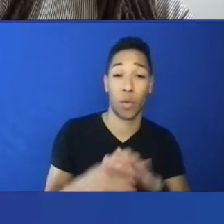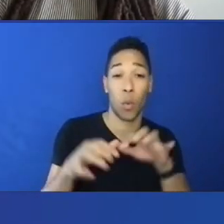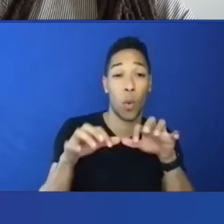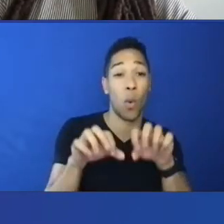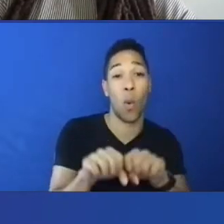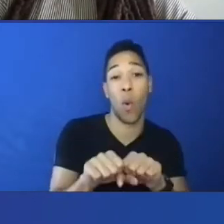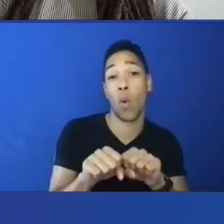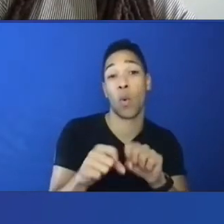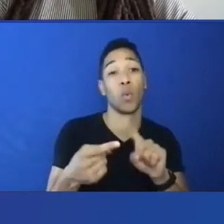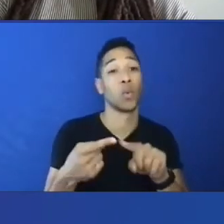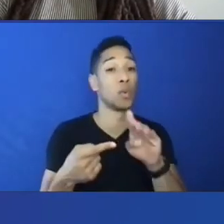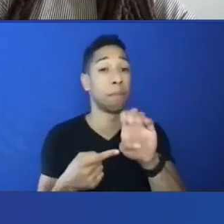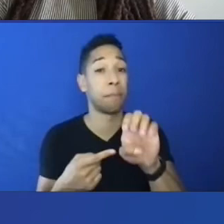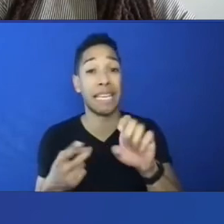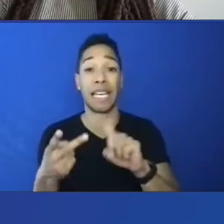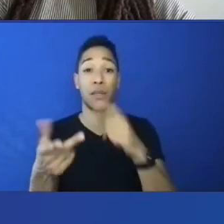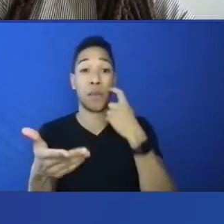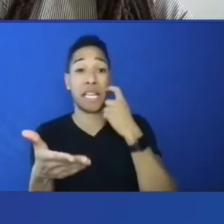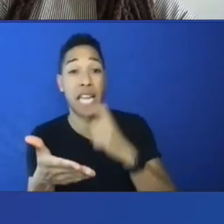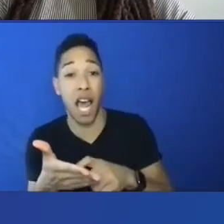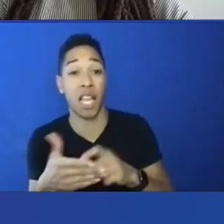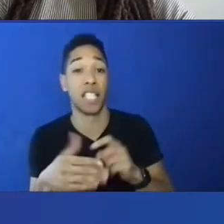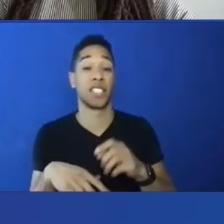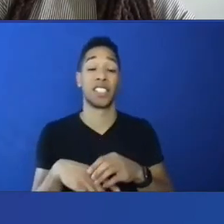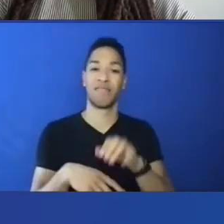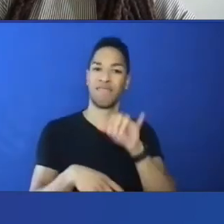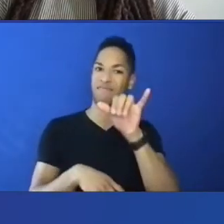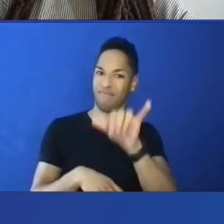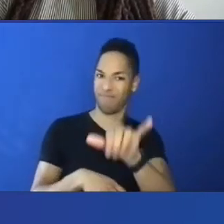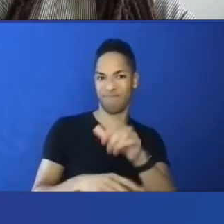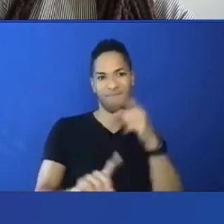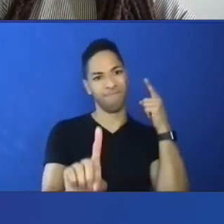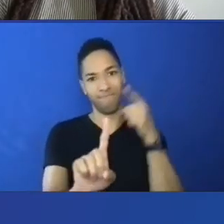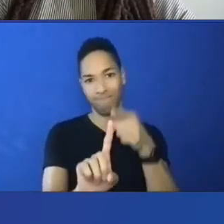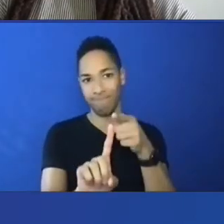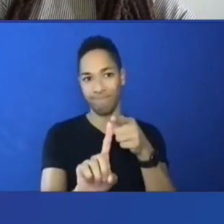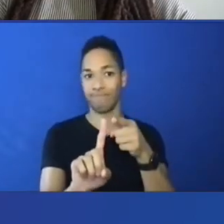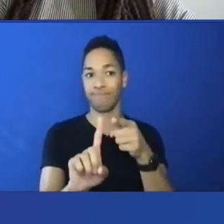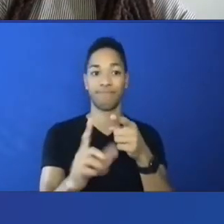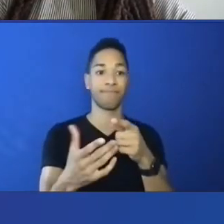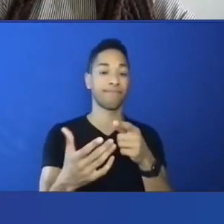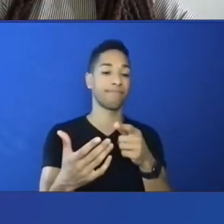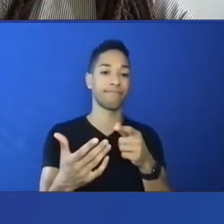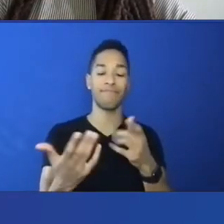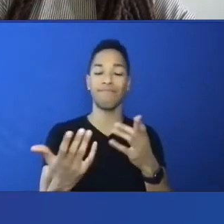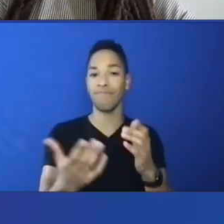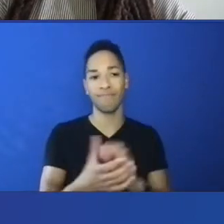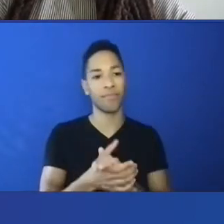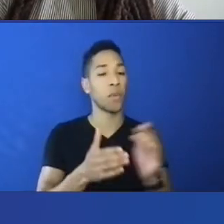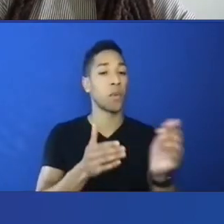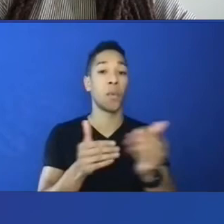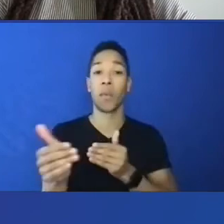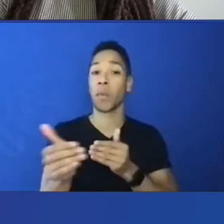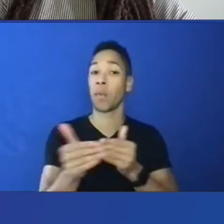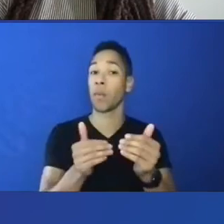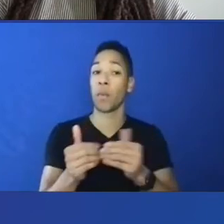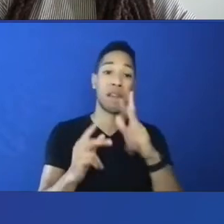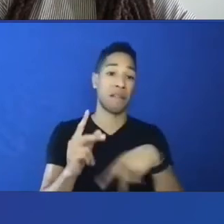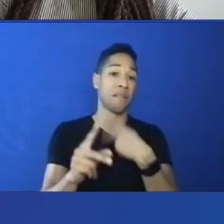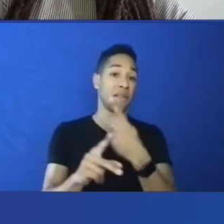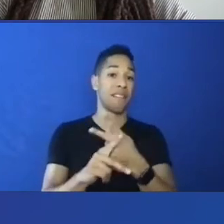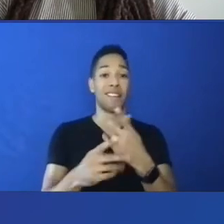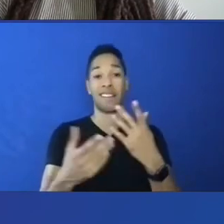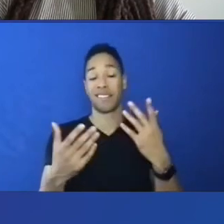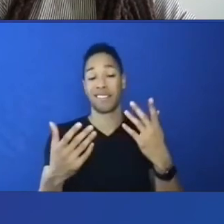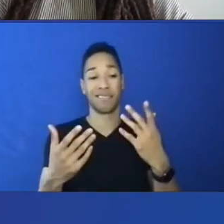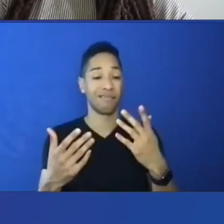holding or being or acknowledging that. And I think that speaks back to that, either superhero this or like whatever type of trope